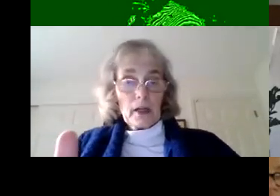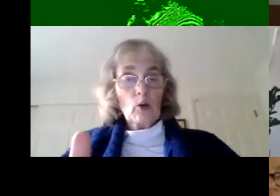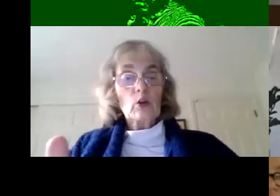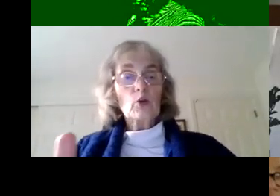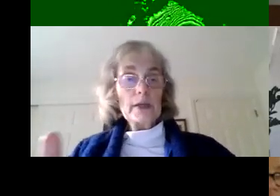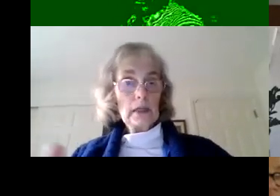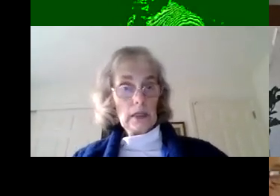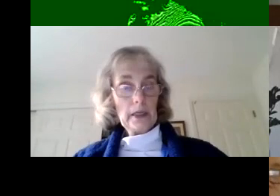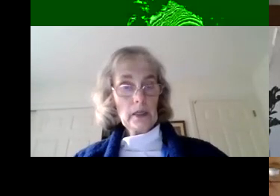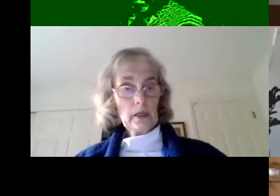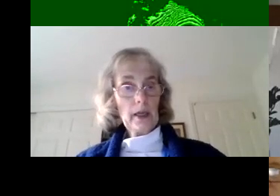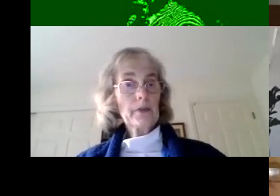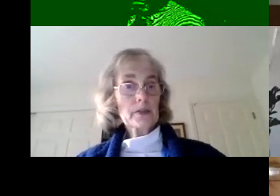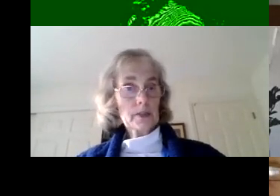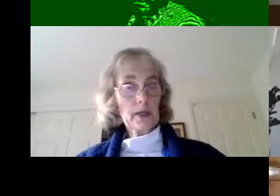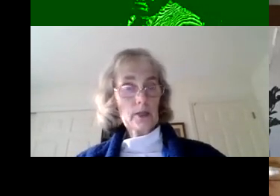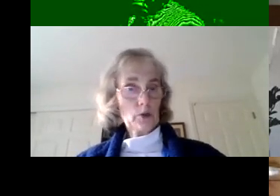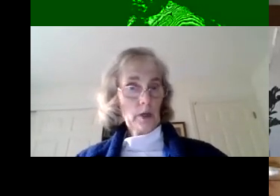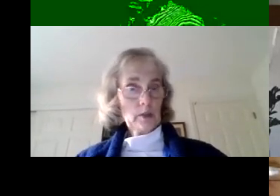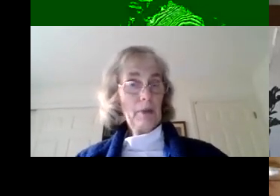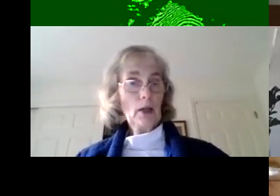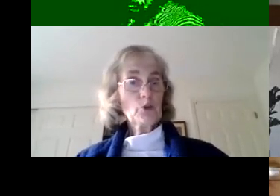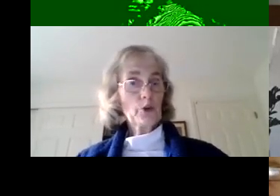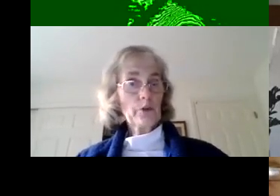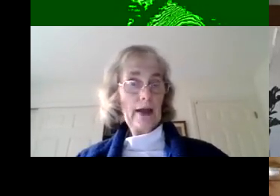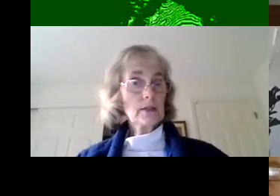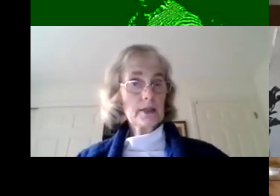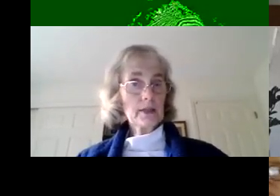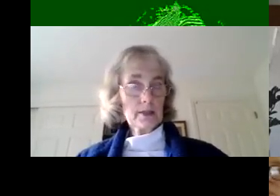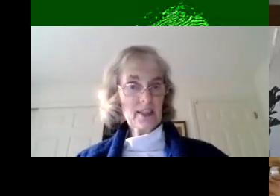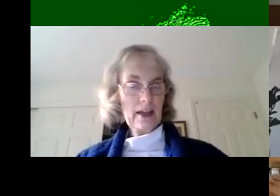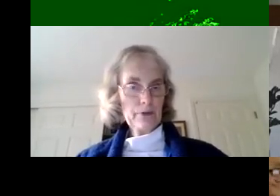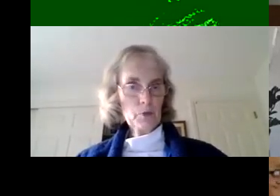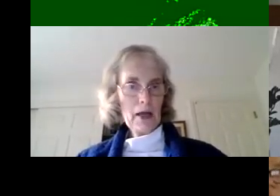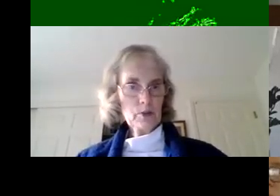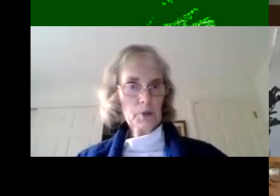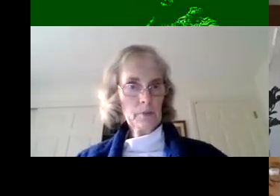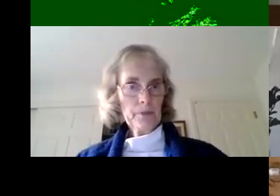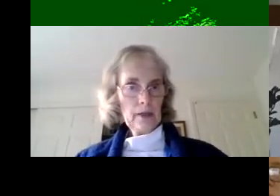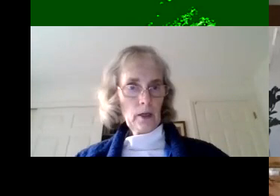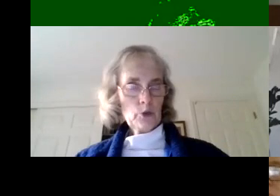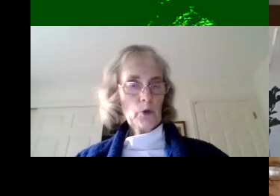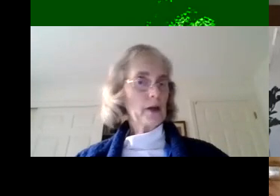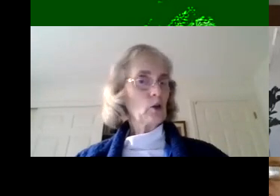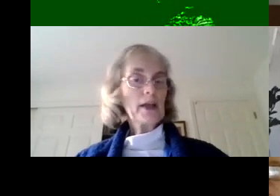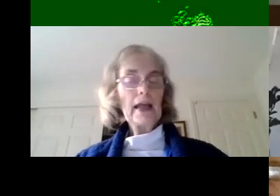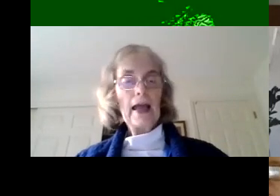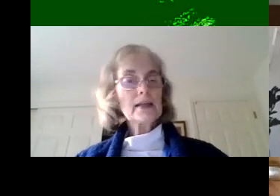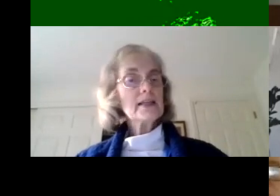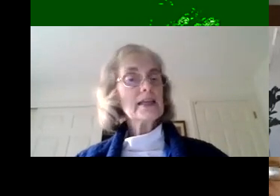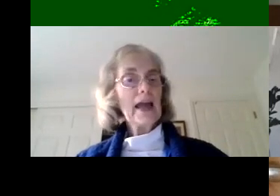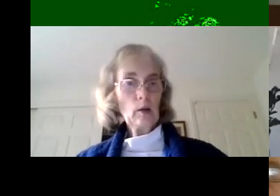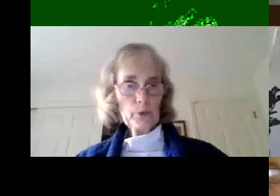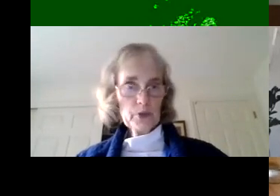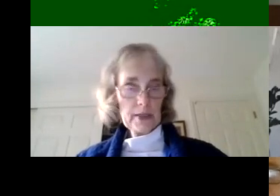has been included in the studies to make sure the vaccine is as safe as possible. So they are looking